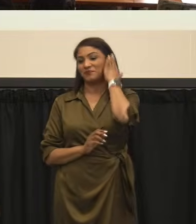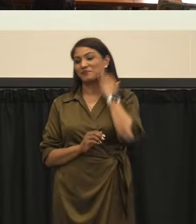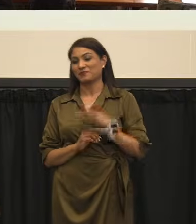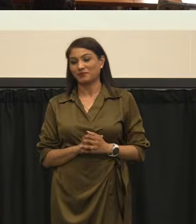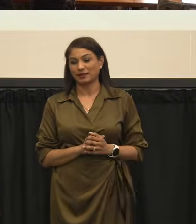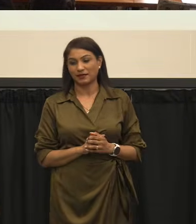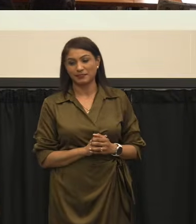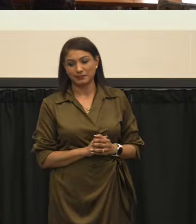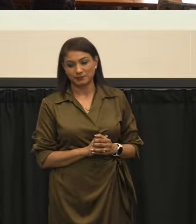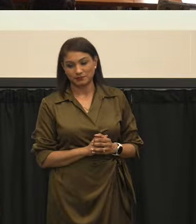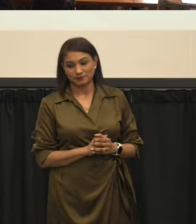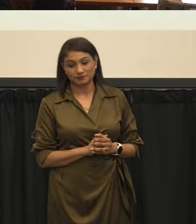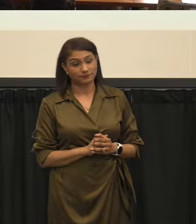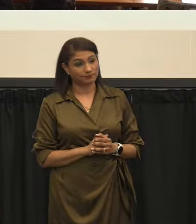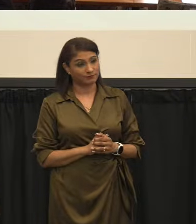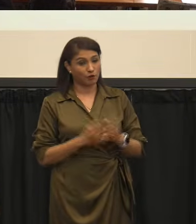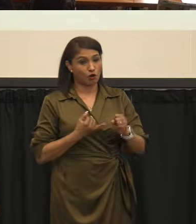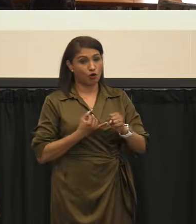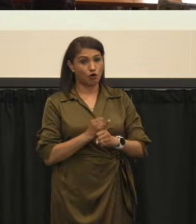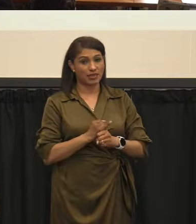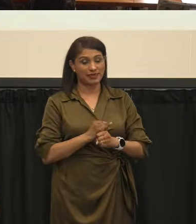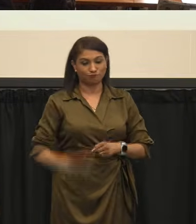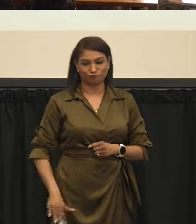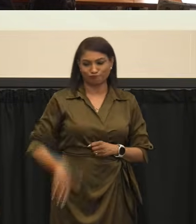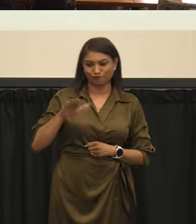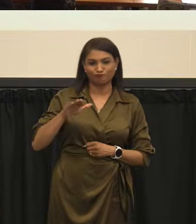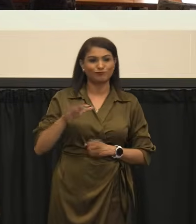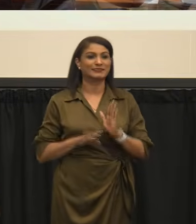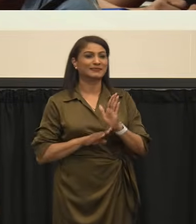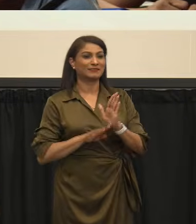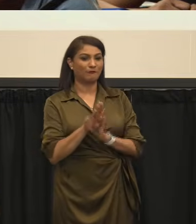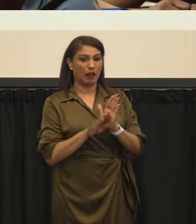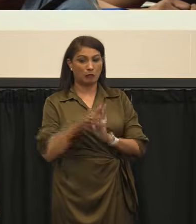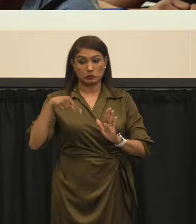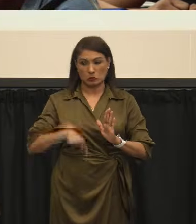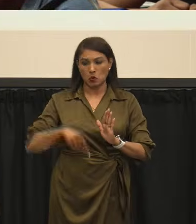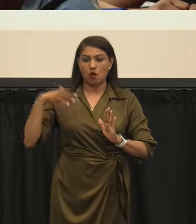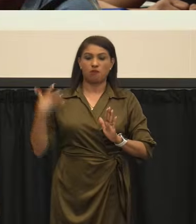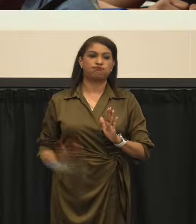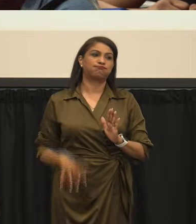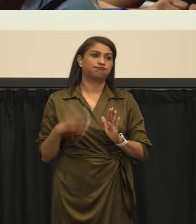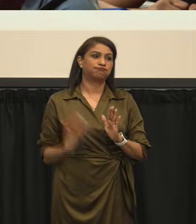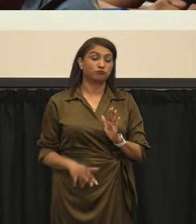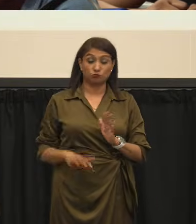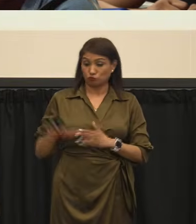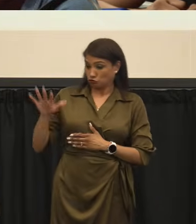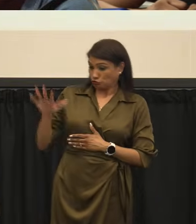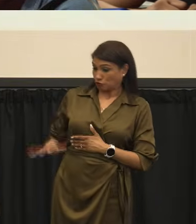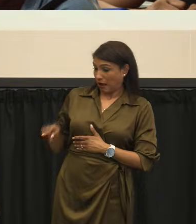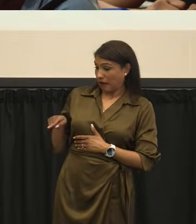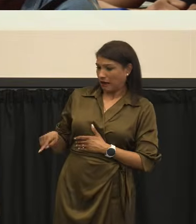would be there to assist with that. And then with early childhood development.